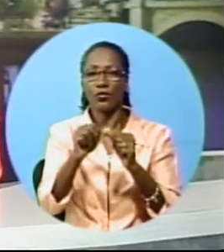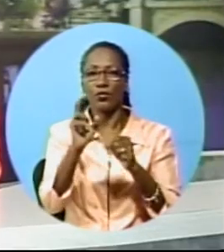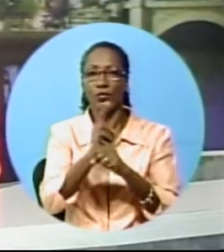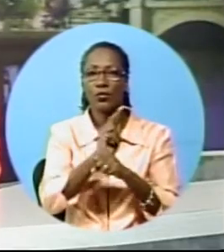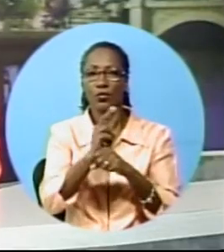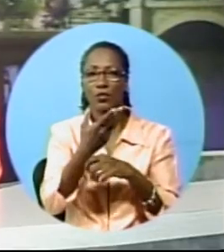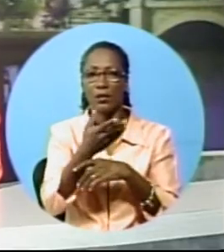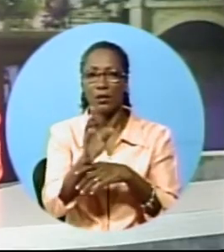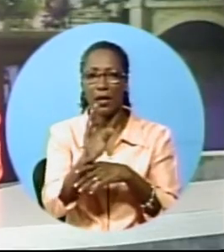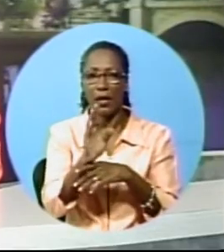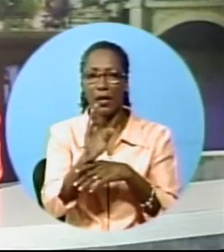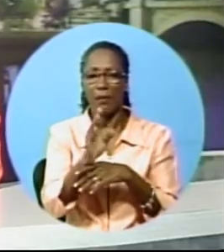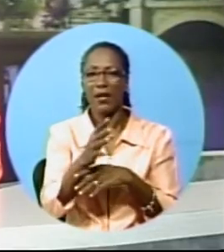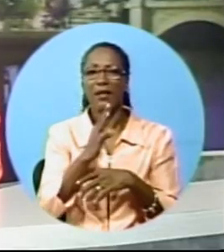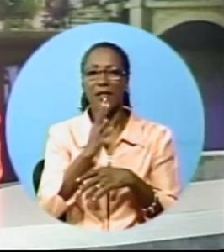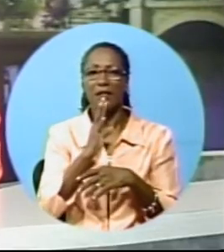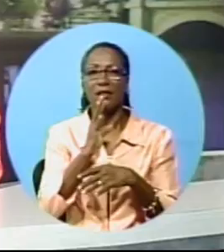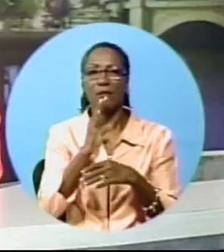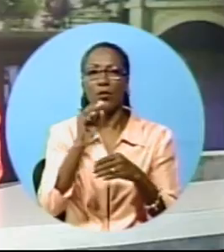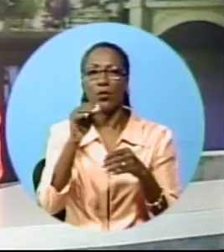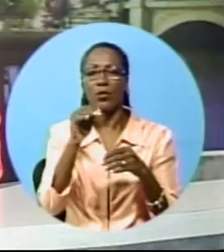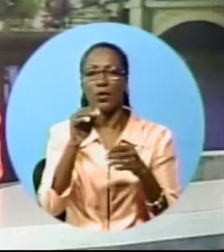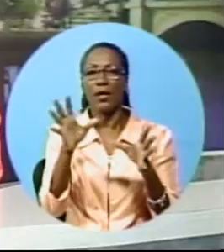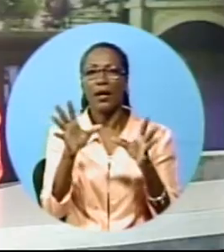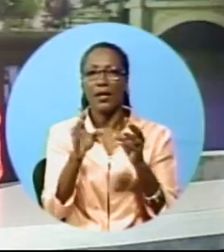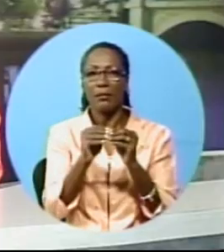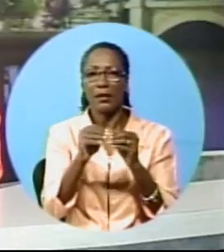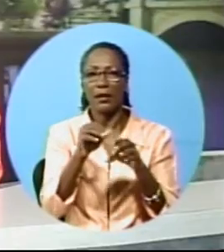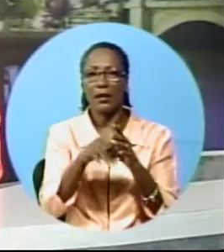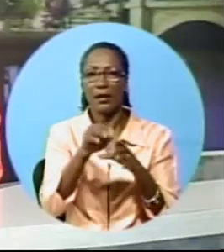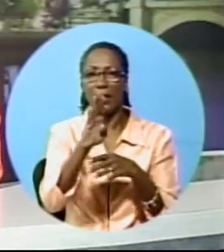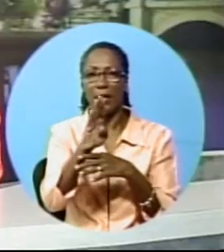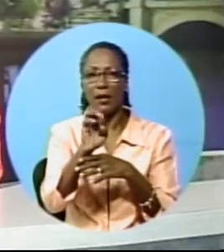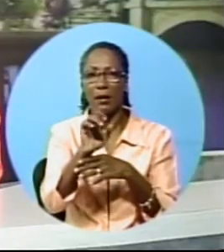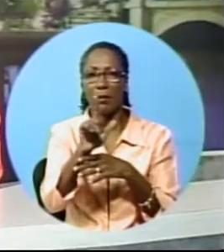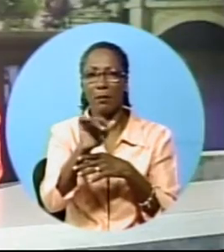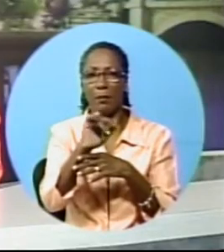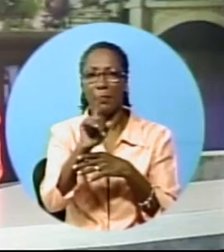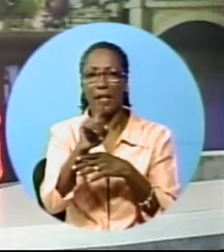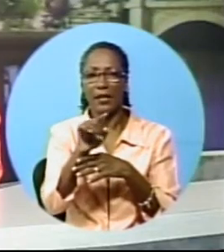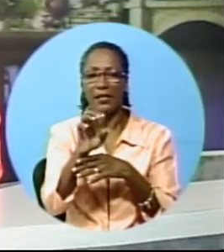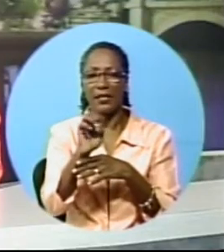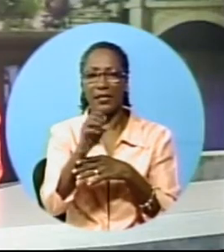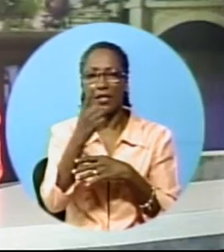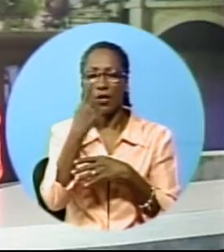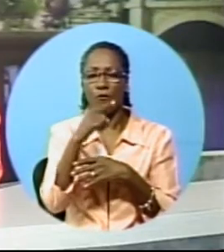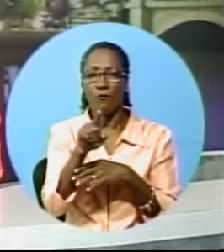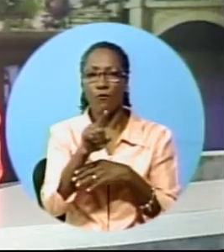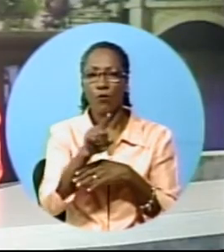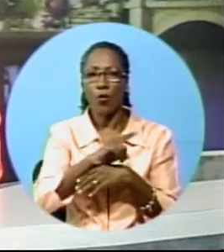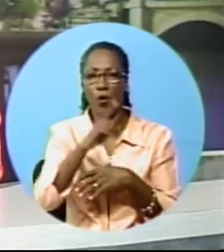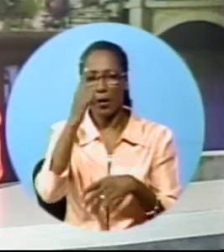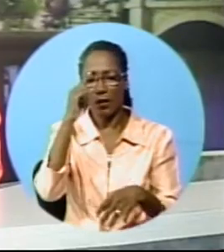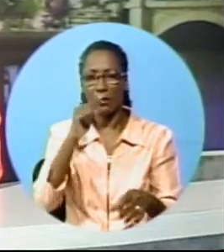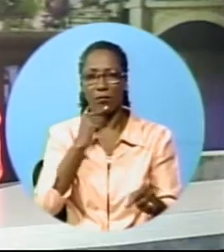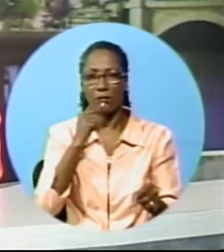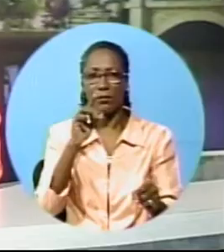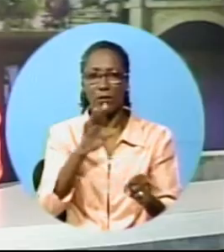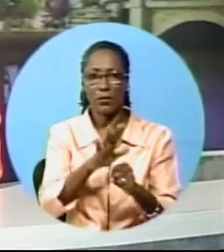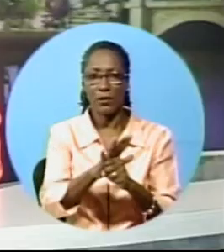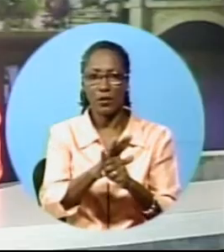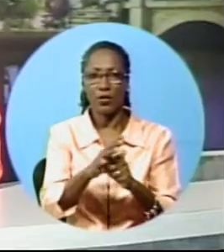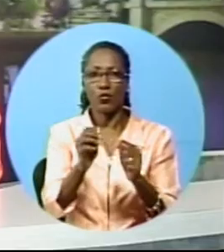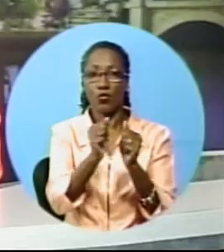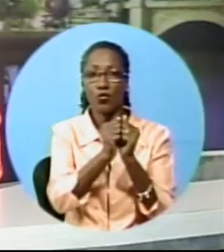Heads of Government meeting in Belize. He highlighted the need for an unshakable commitment to unity in the face of adversity.